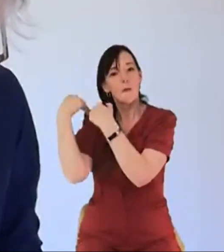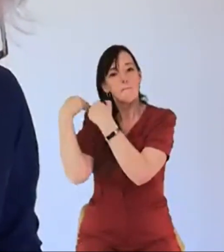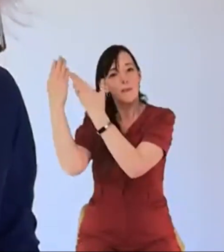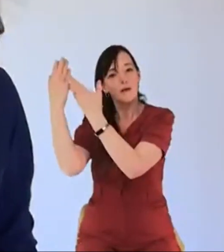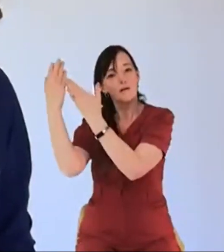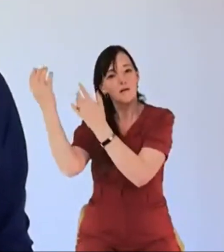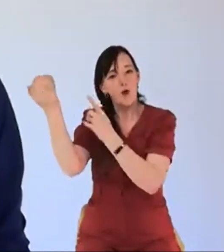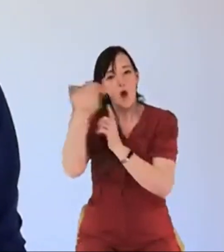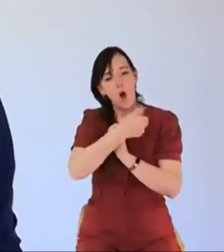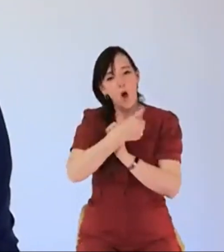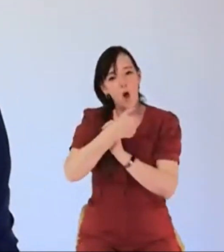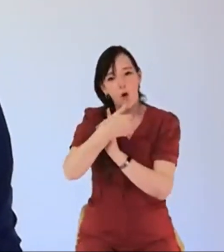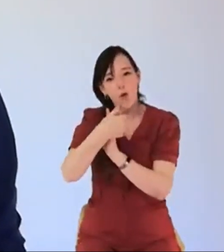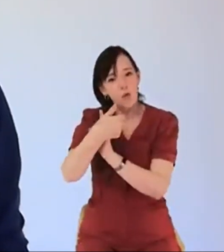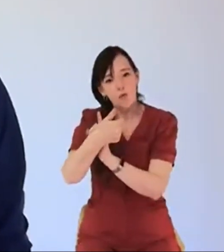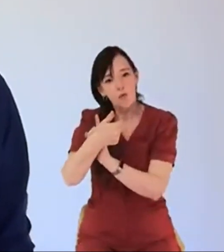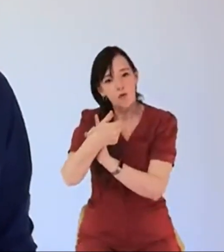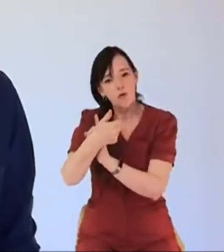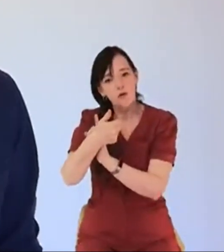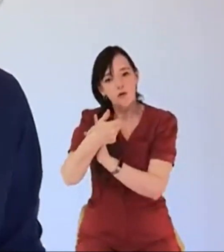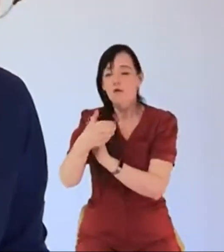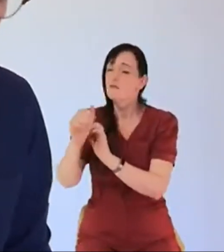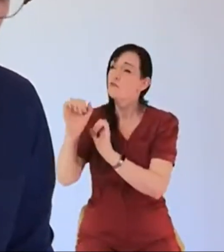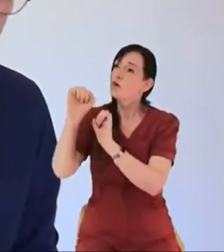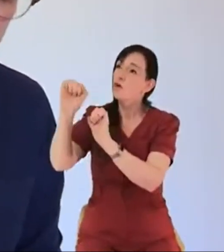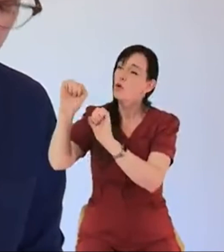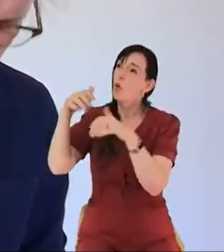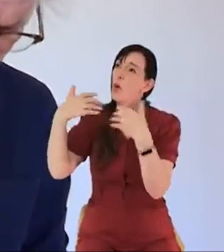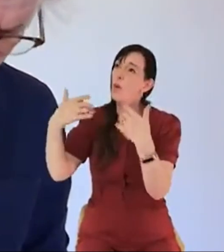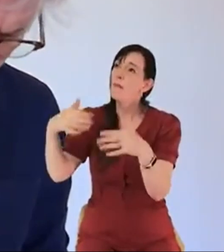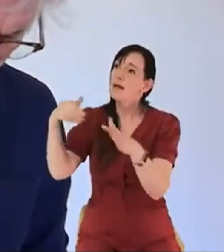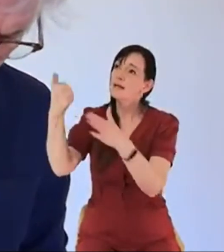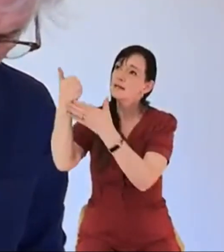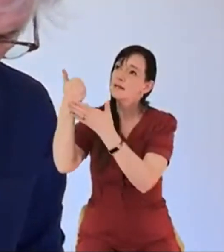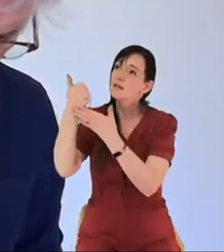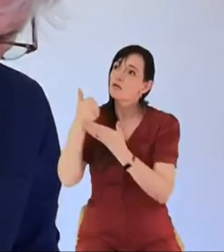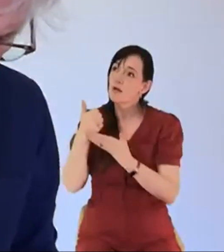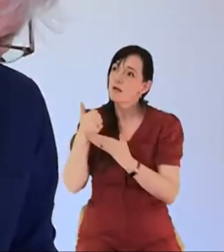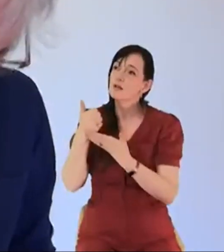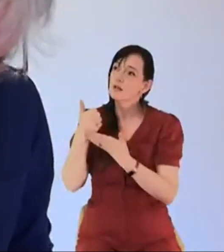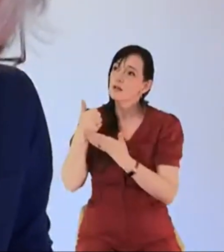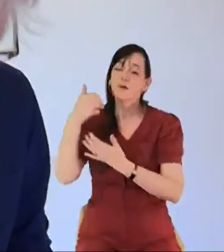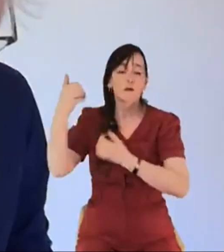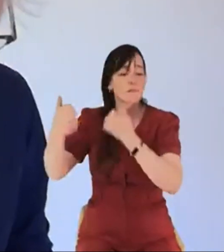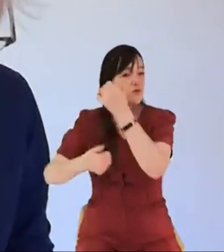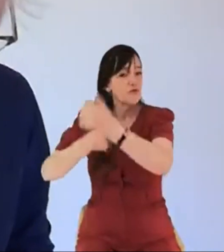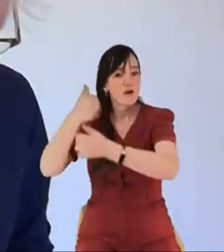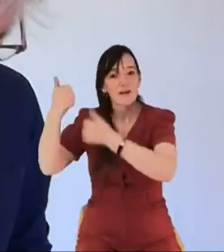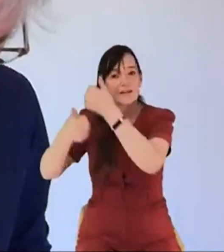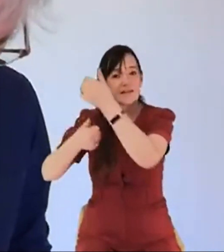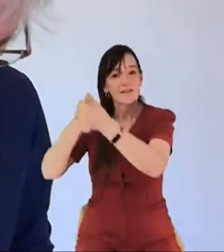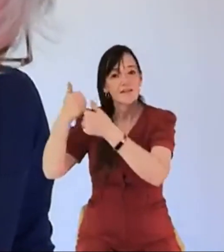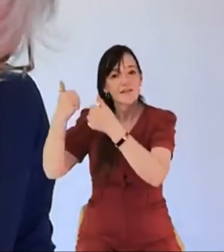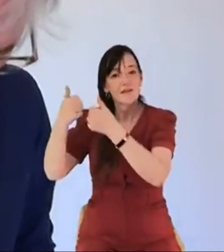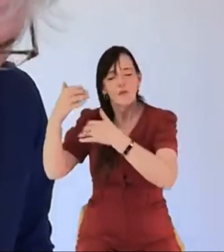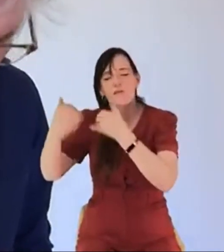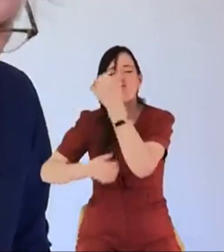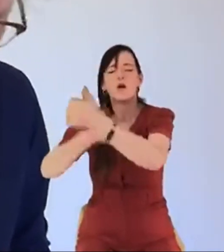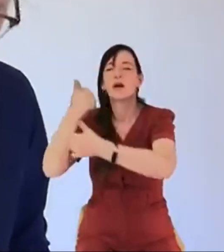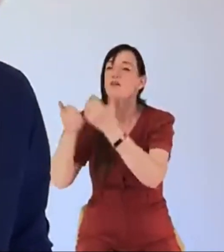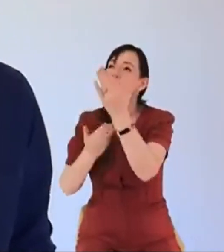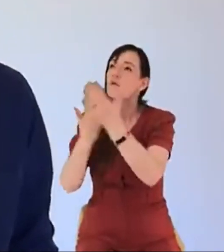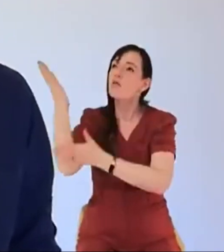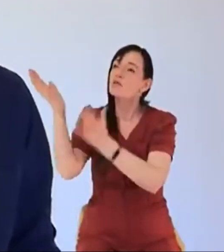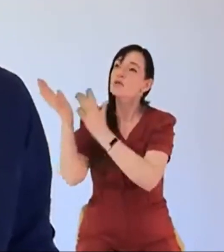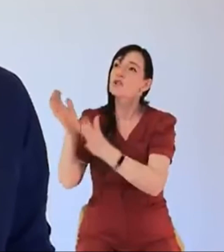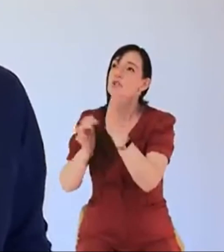and for your amazing grace we praise you we praise you